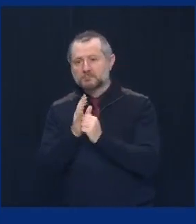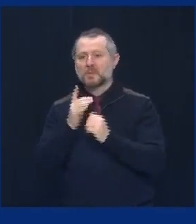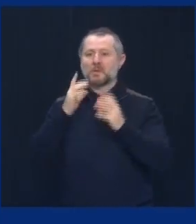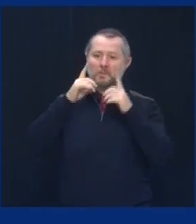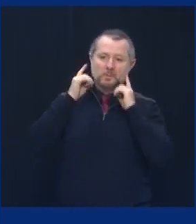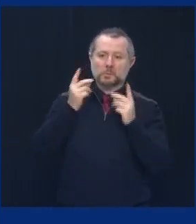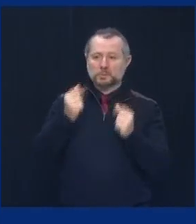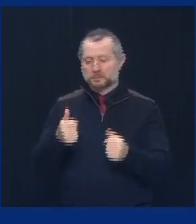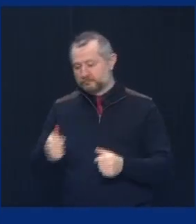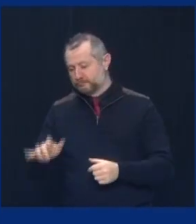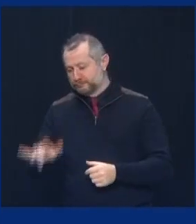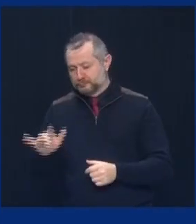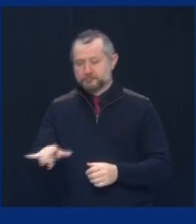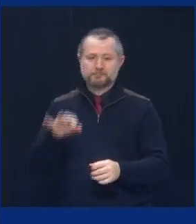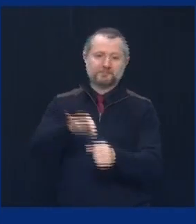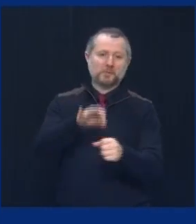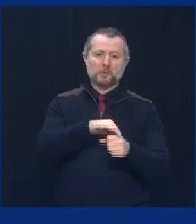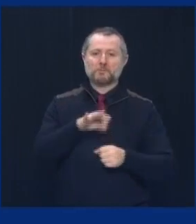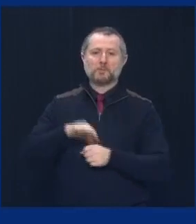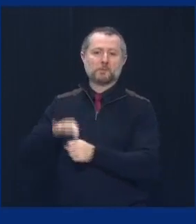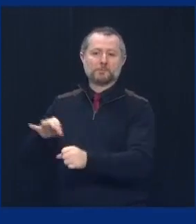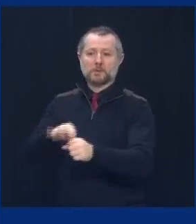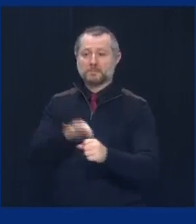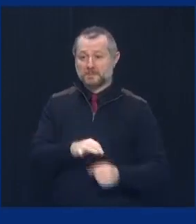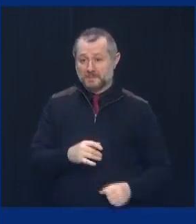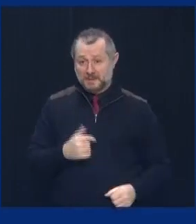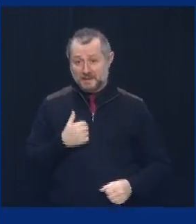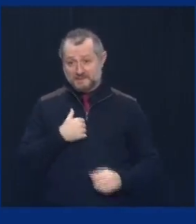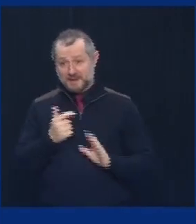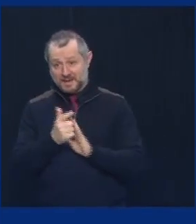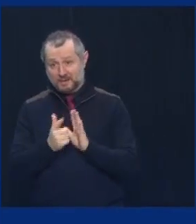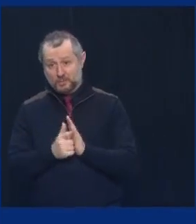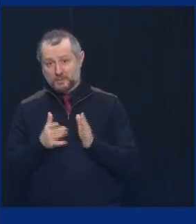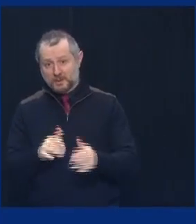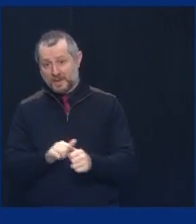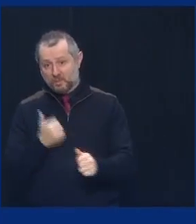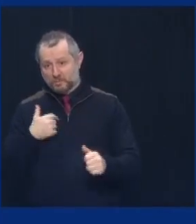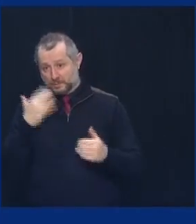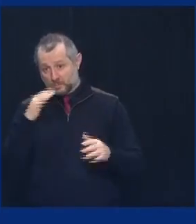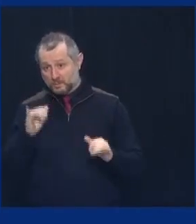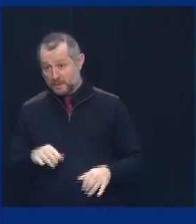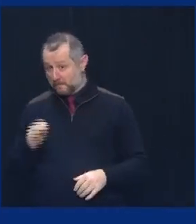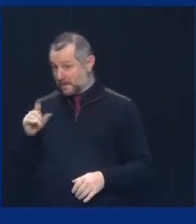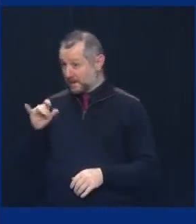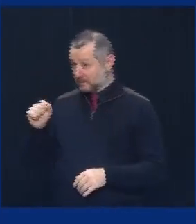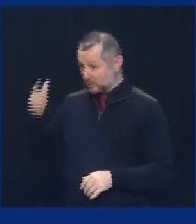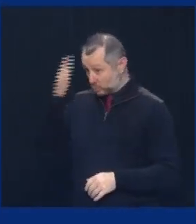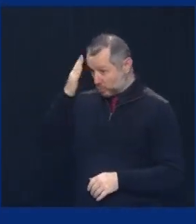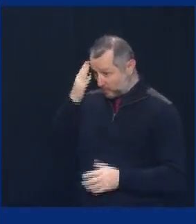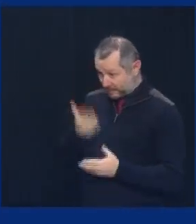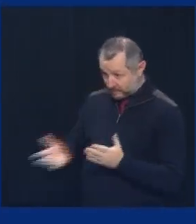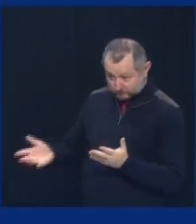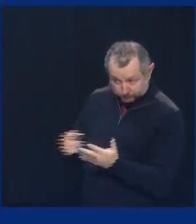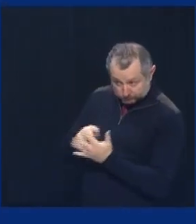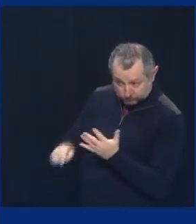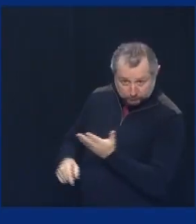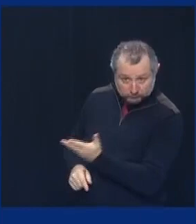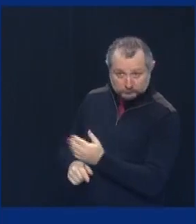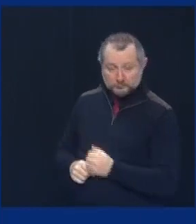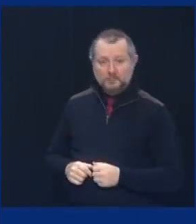But I don't know that there is a legal way around it. But let me ask Melissa if she knows anything more up to